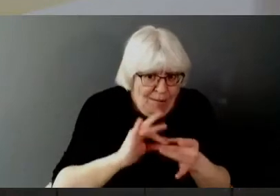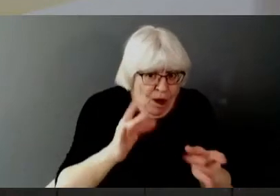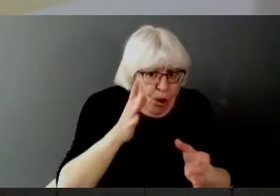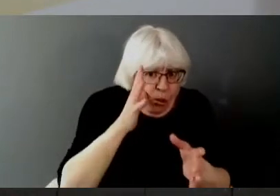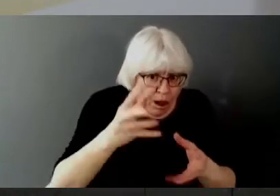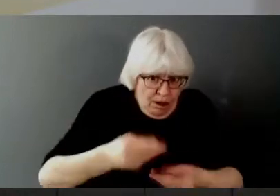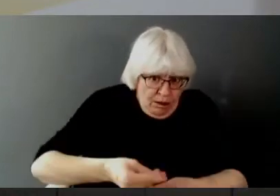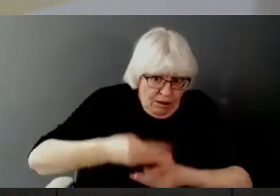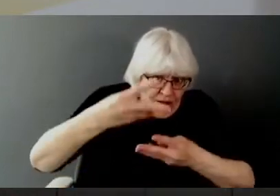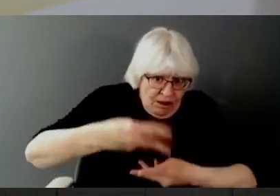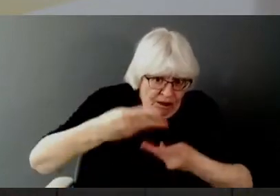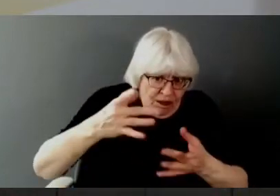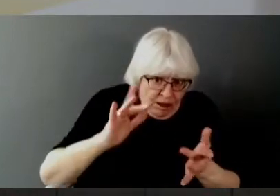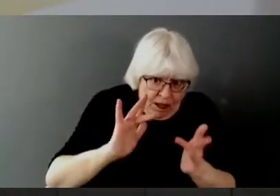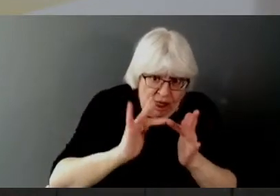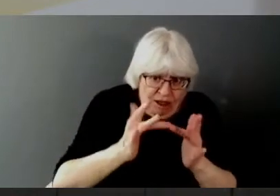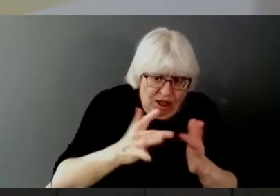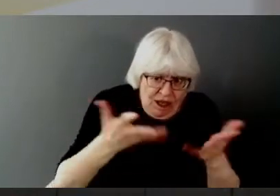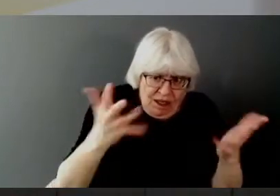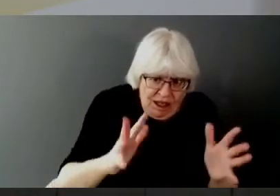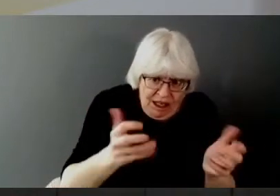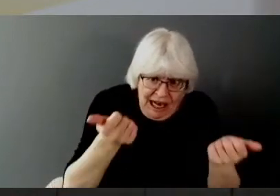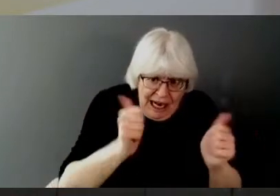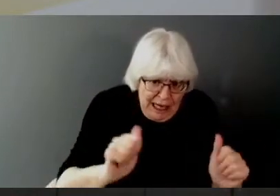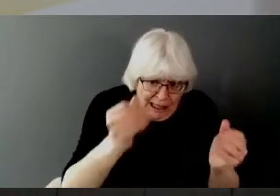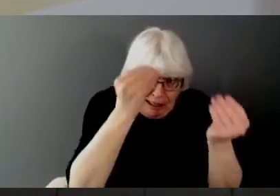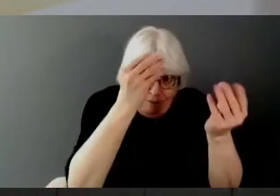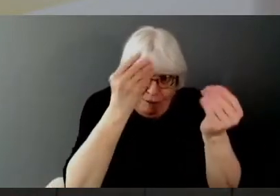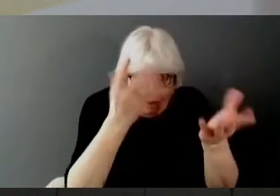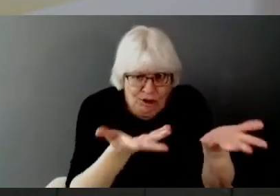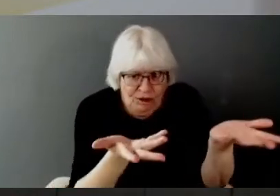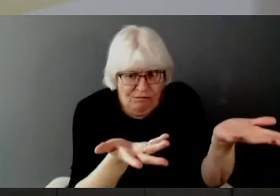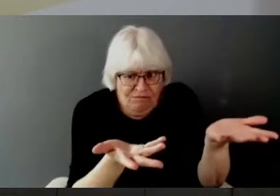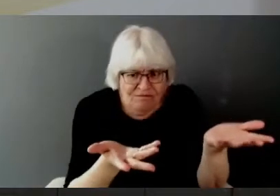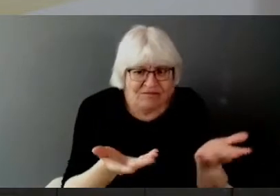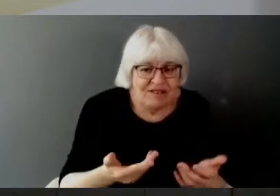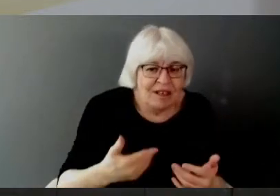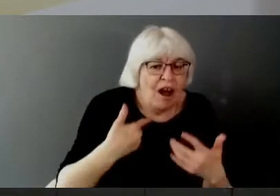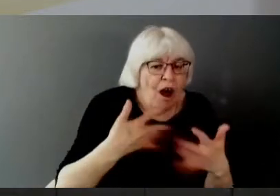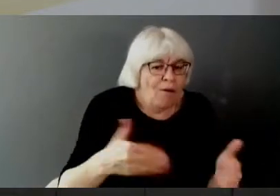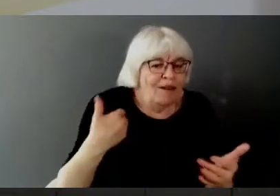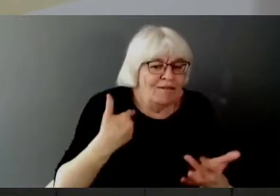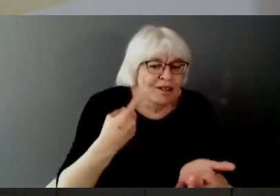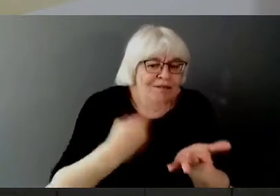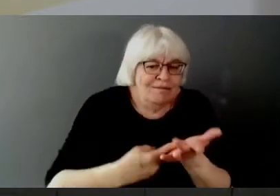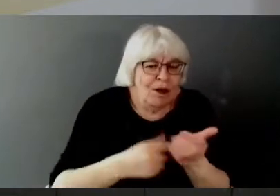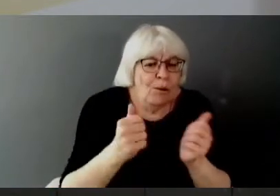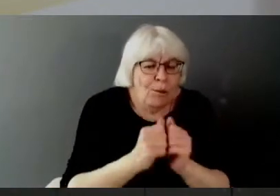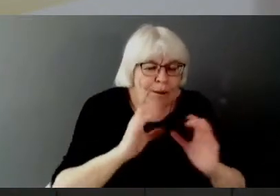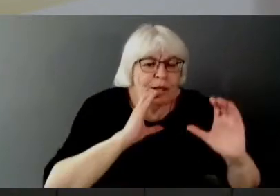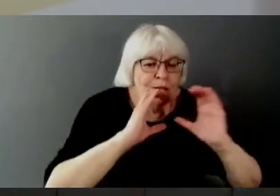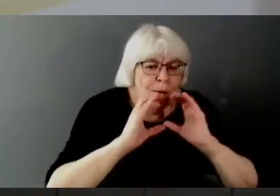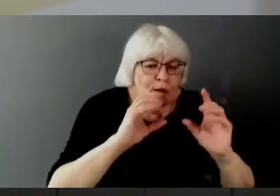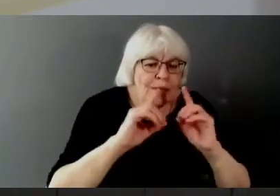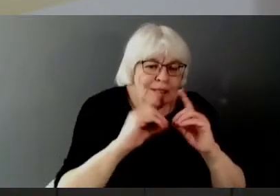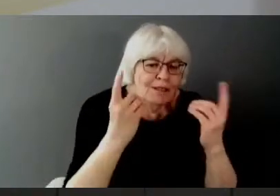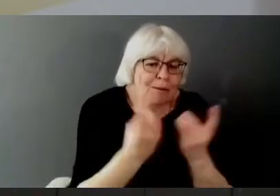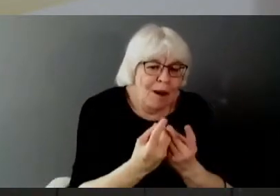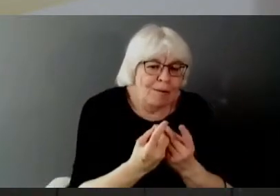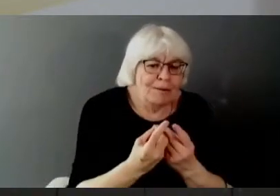we certainly spoke to communications earlier, and I think they're working on that. What their intention is to have a dashboard up on the